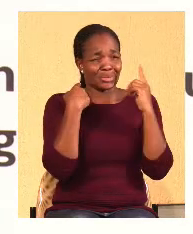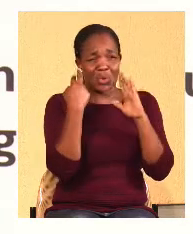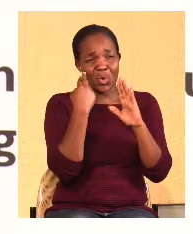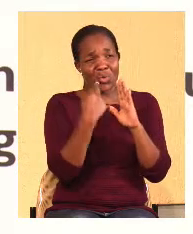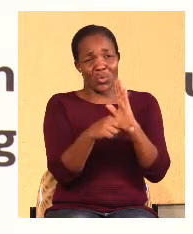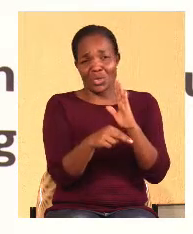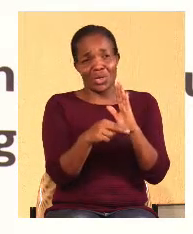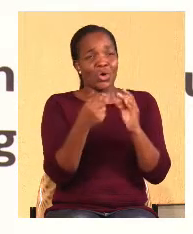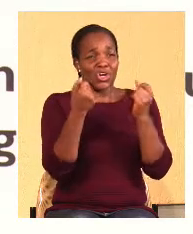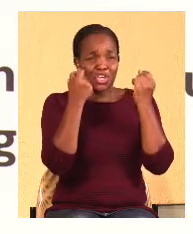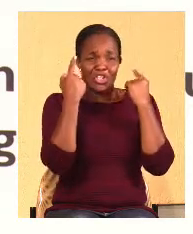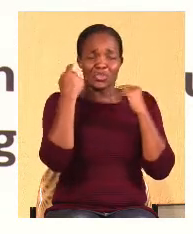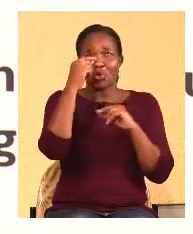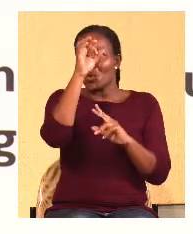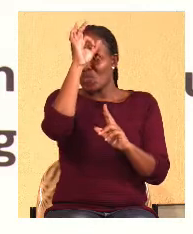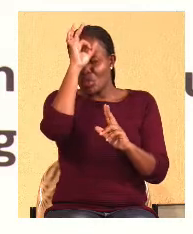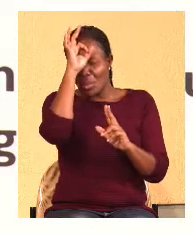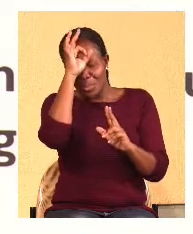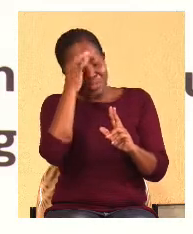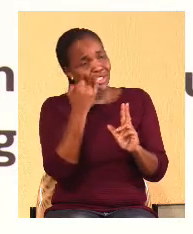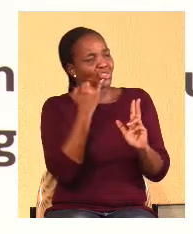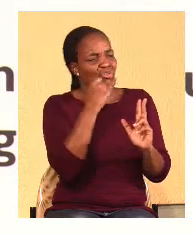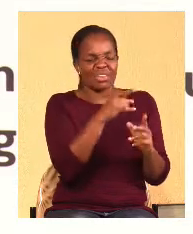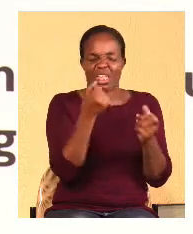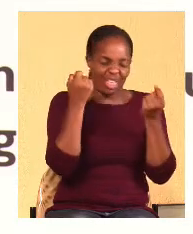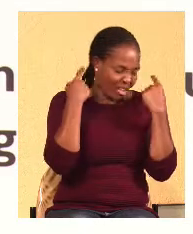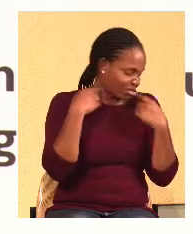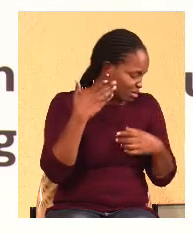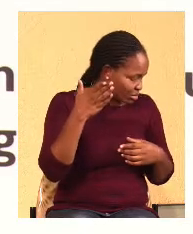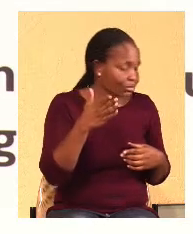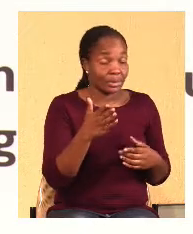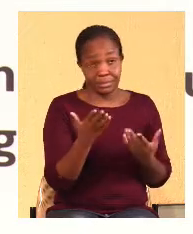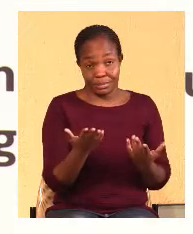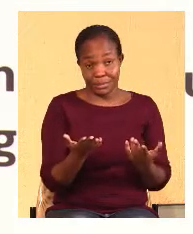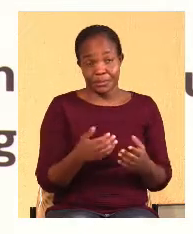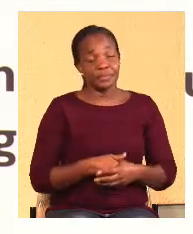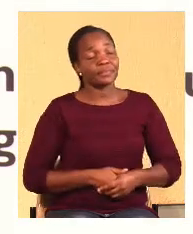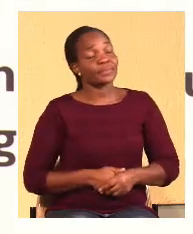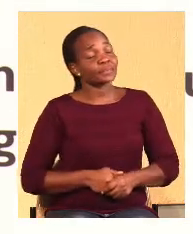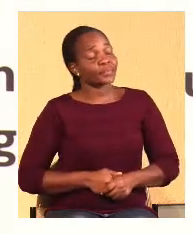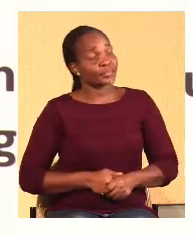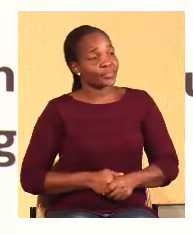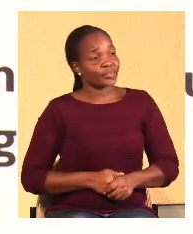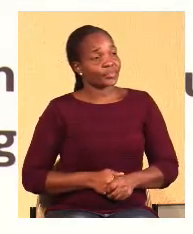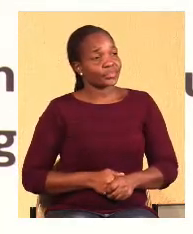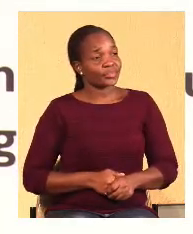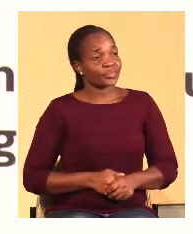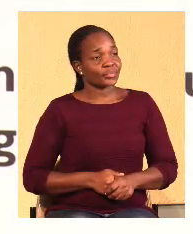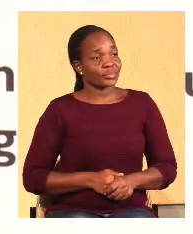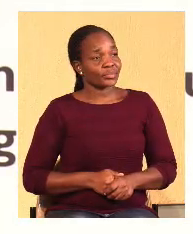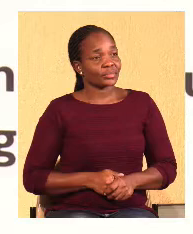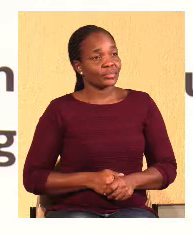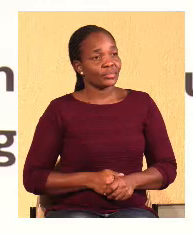Namibian police or from a lawful authorized officer, They are in contravention of the